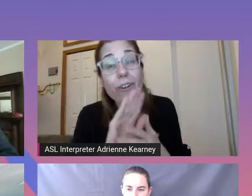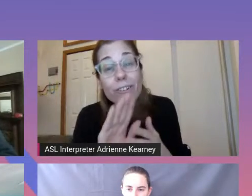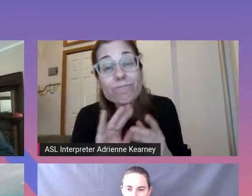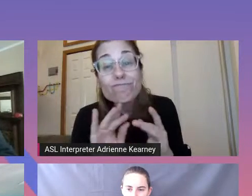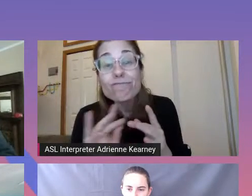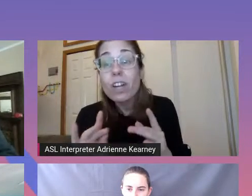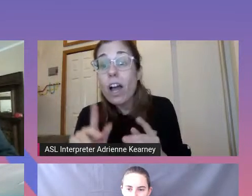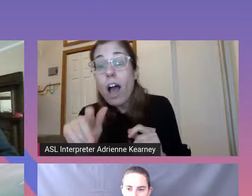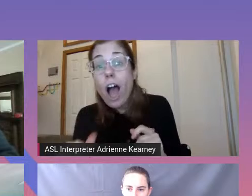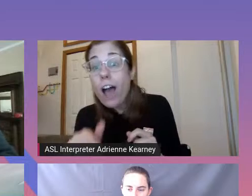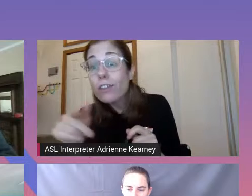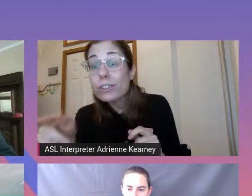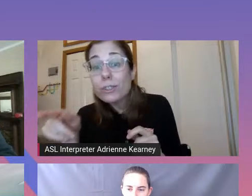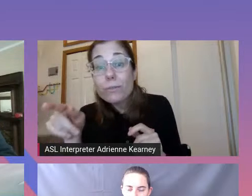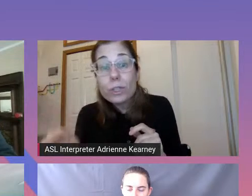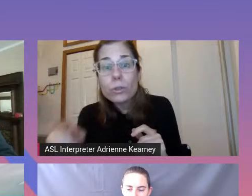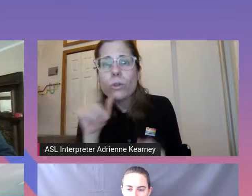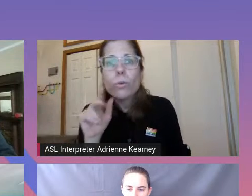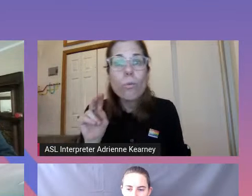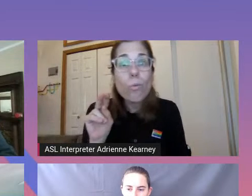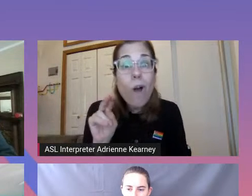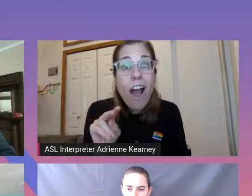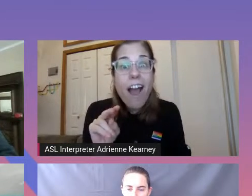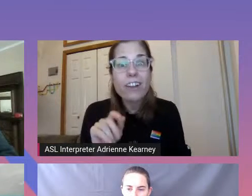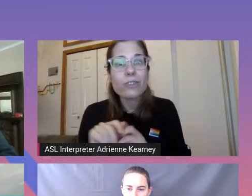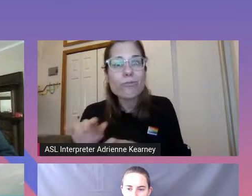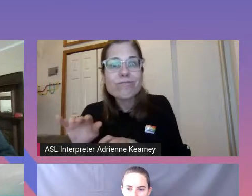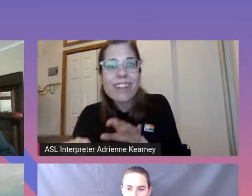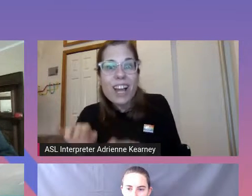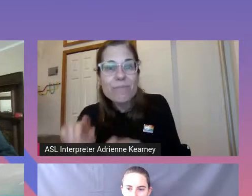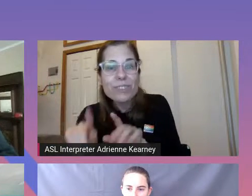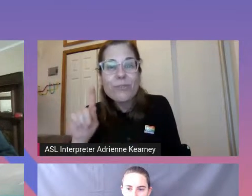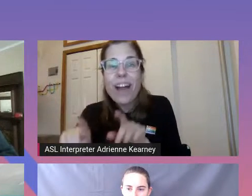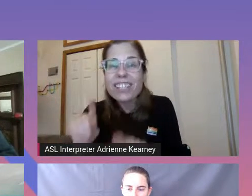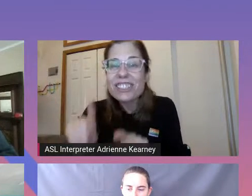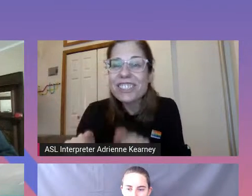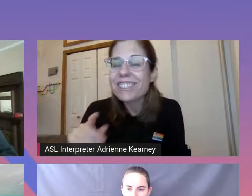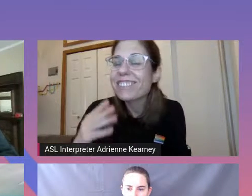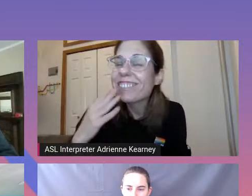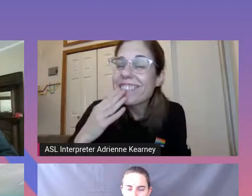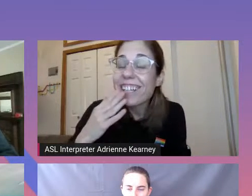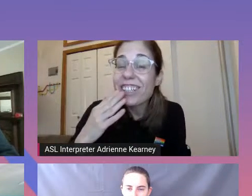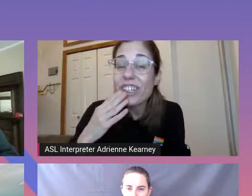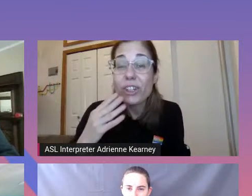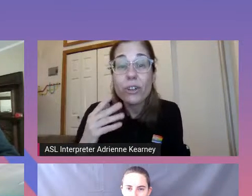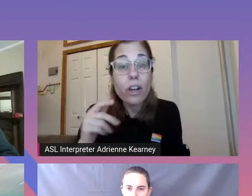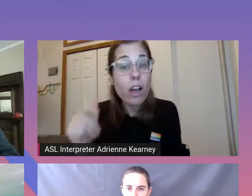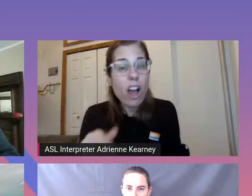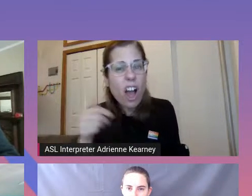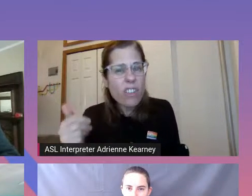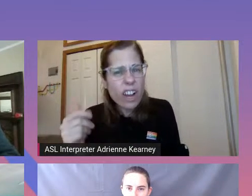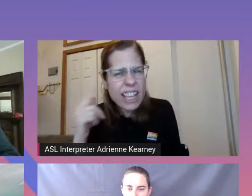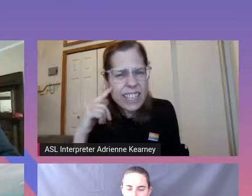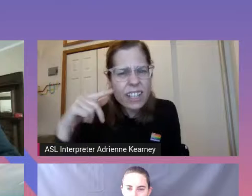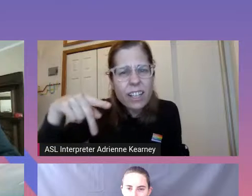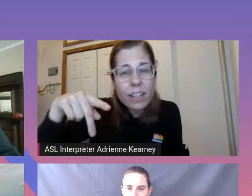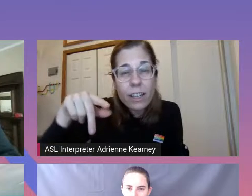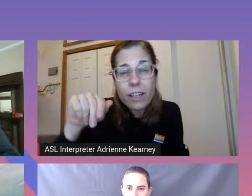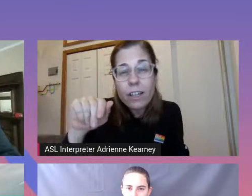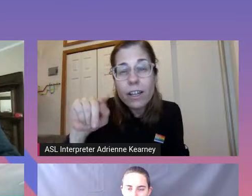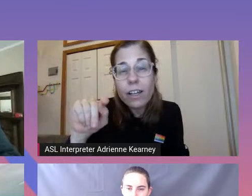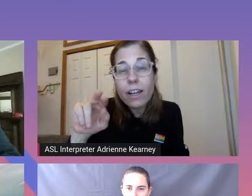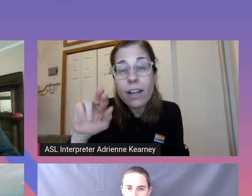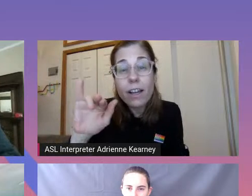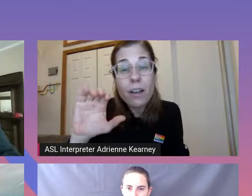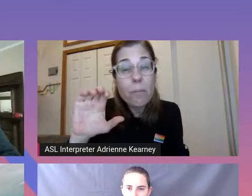and has been watching us today. And I don't know if there's anything else anybody want to say. I think Patrick is going to be jumping in any moment